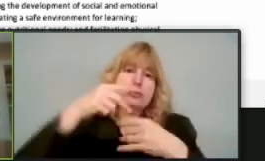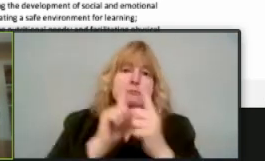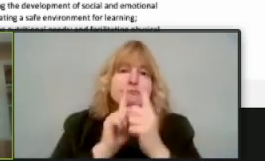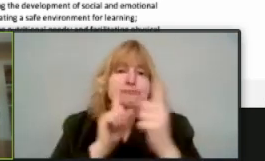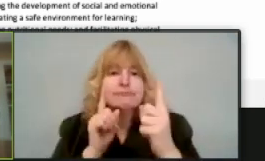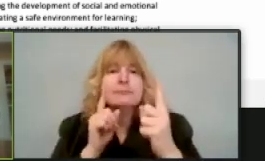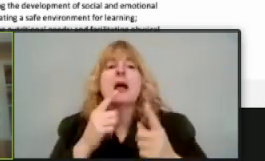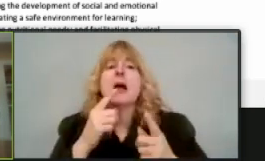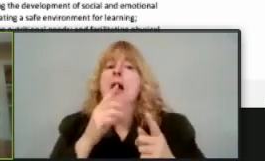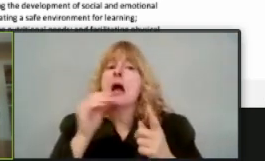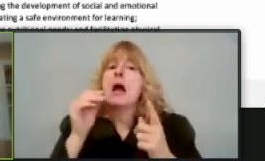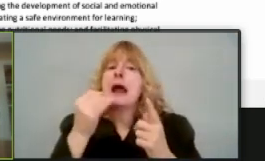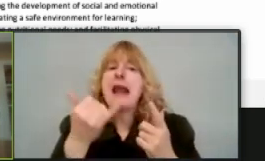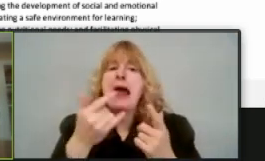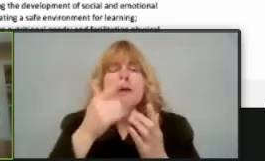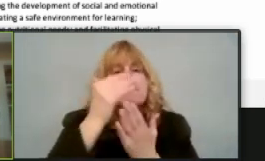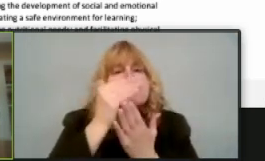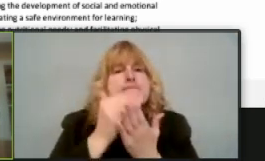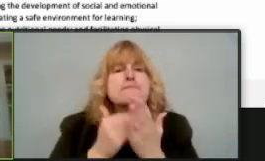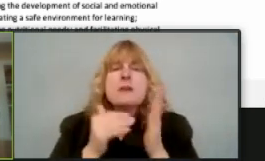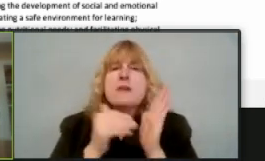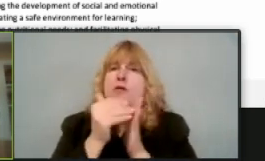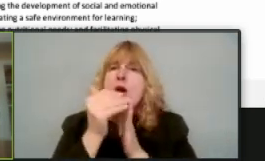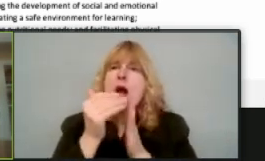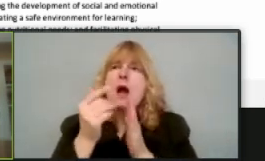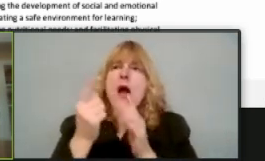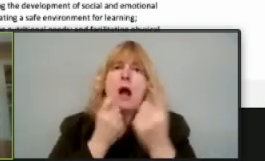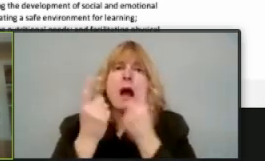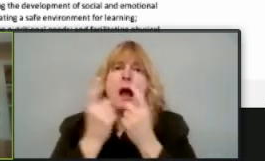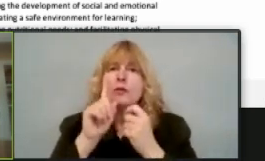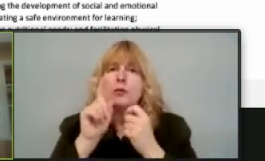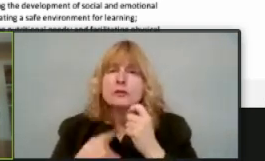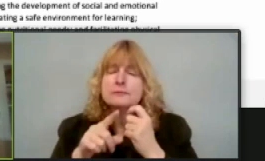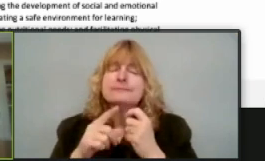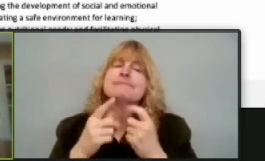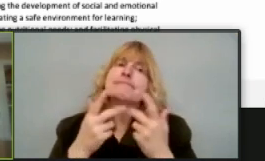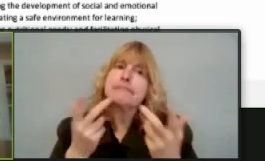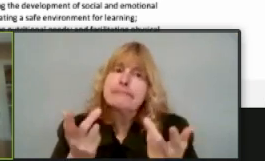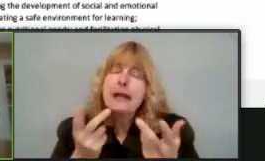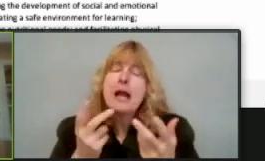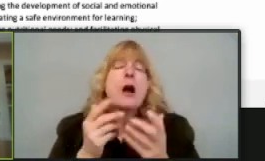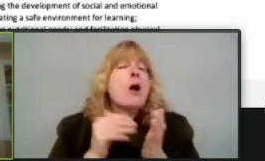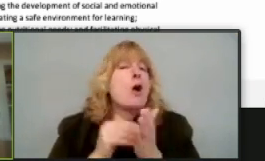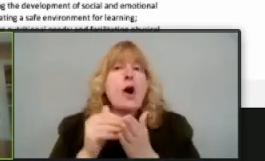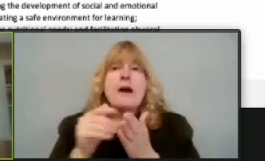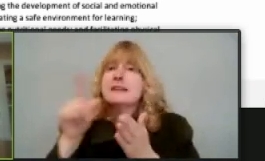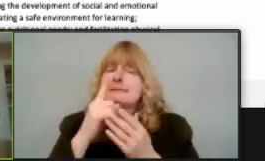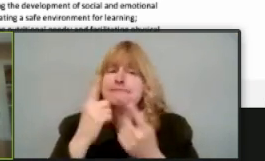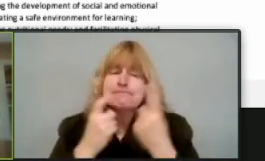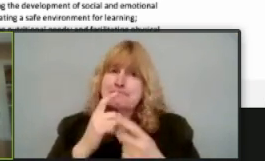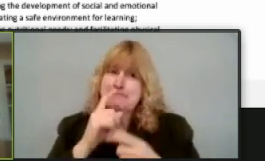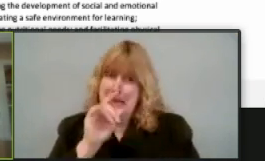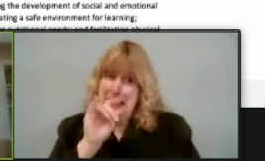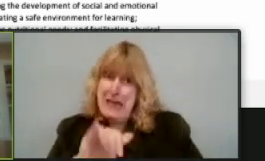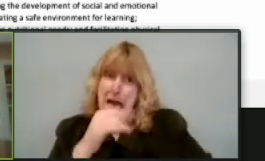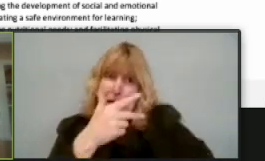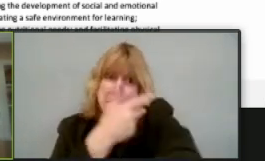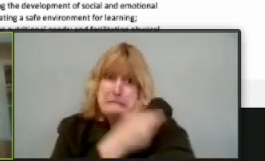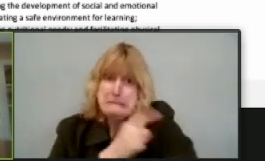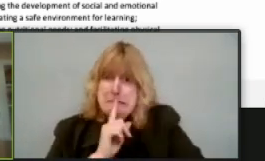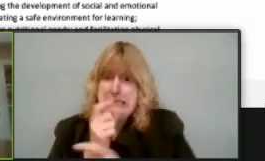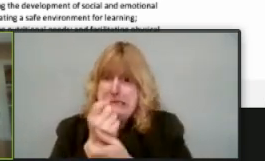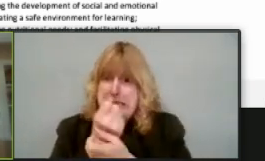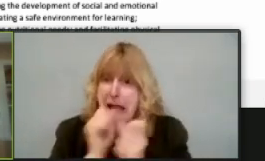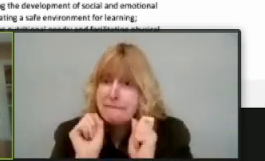them, but let's talk about vaccine safety. So the question we get a lot is the COVID vaccine safe? And